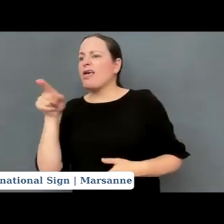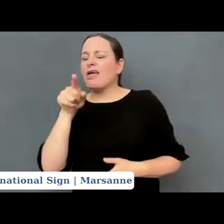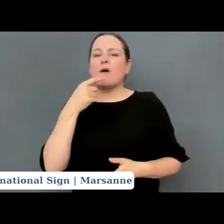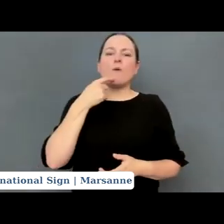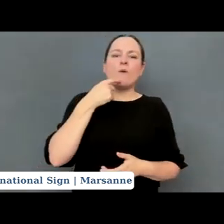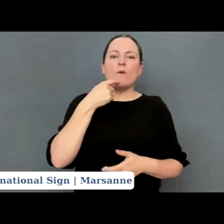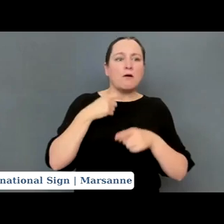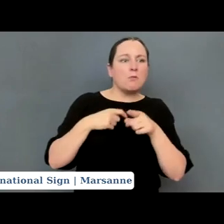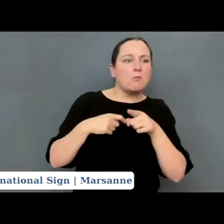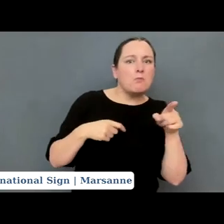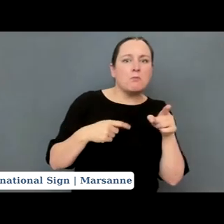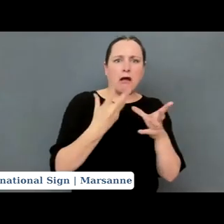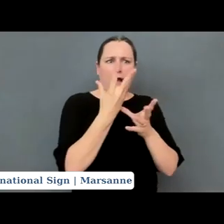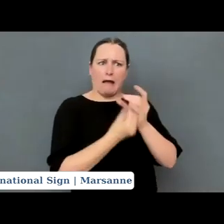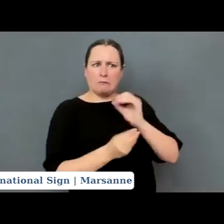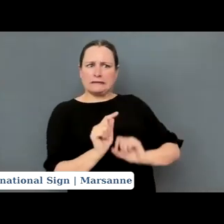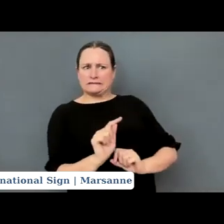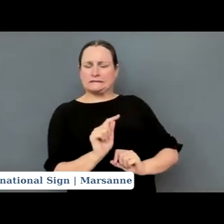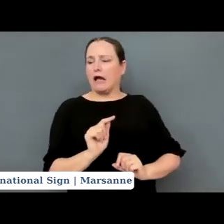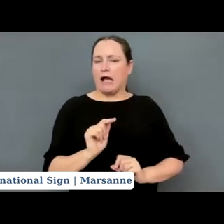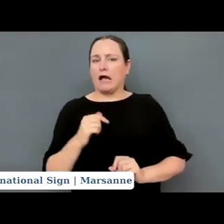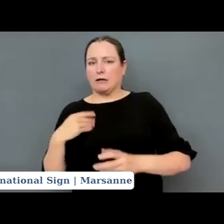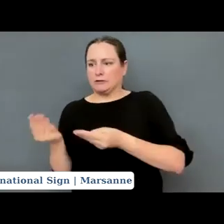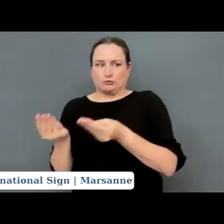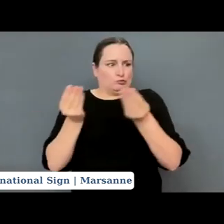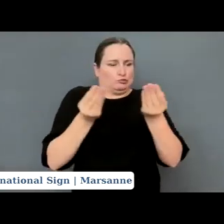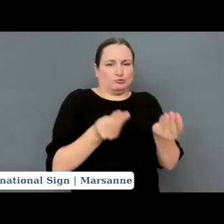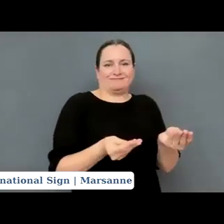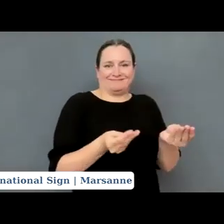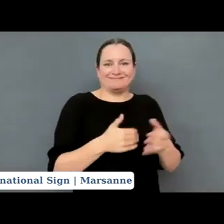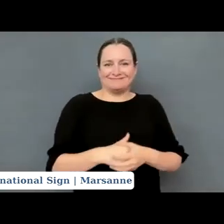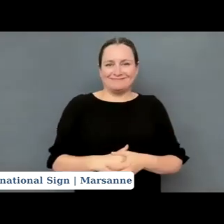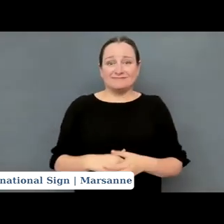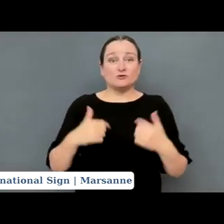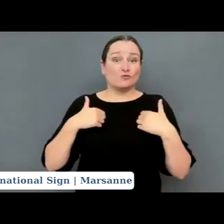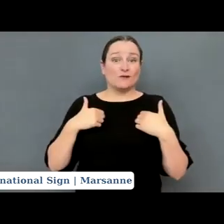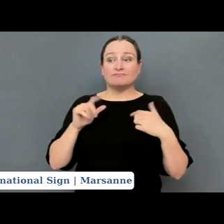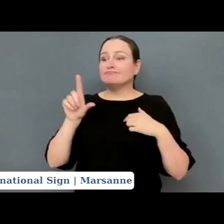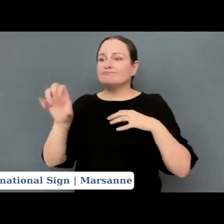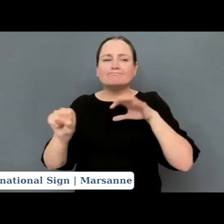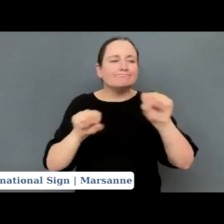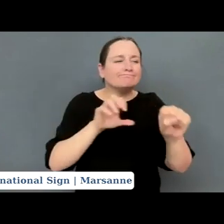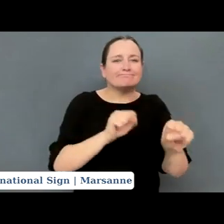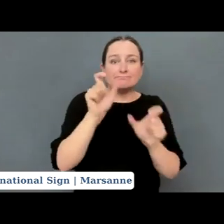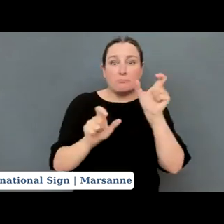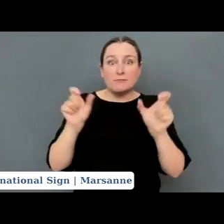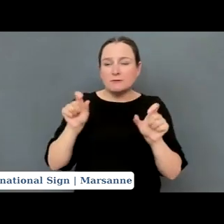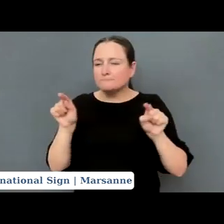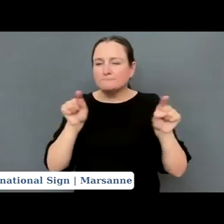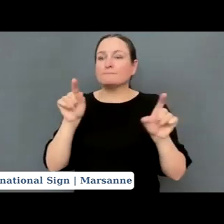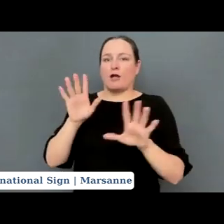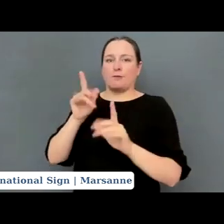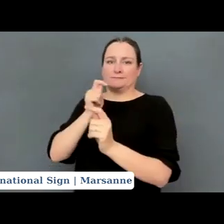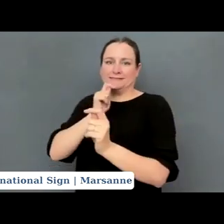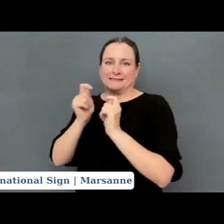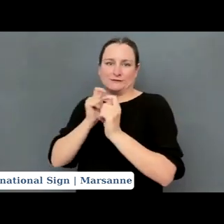and where are the leaks within the program, so we can do our interviews. After the interviews,